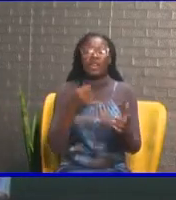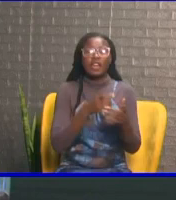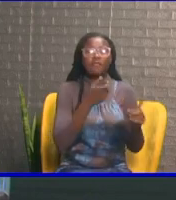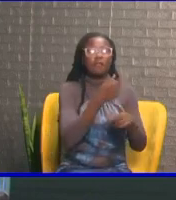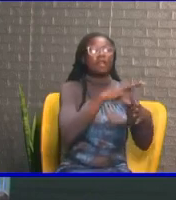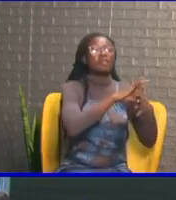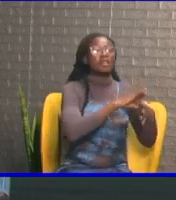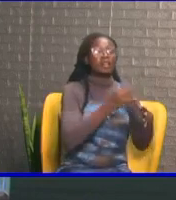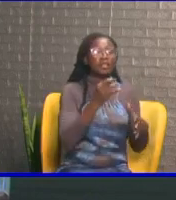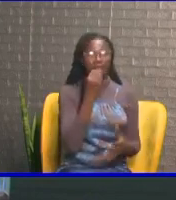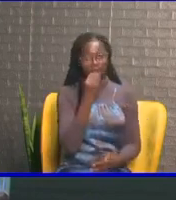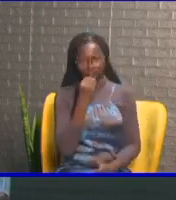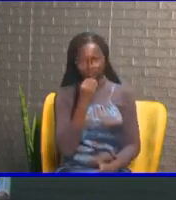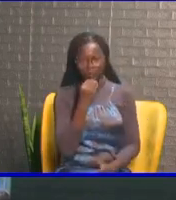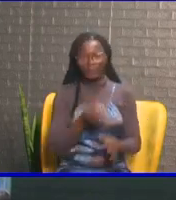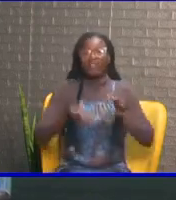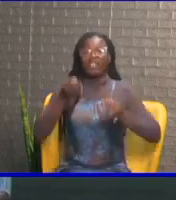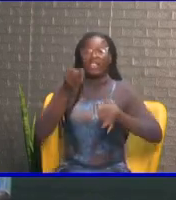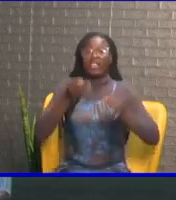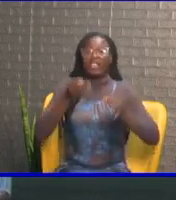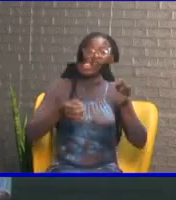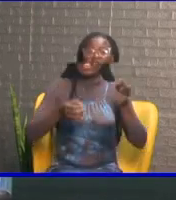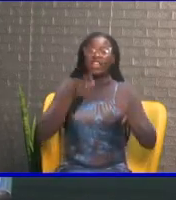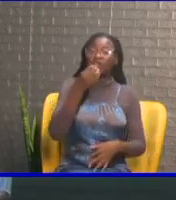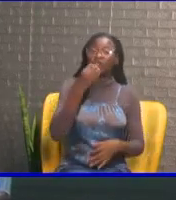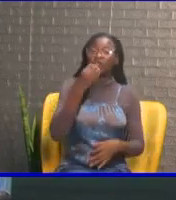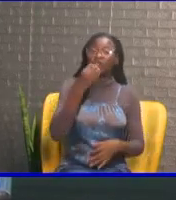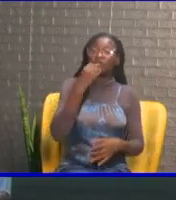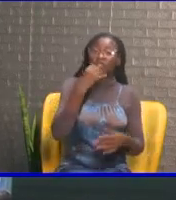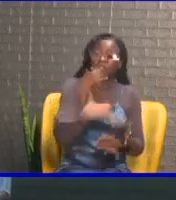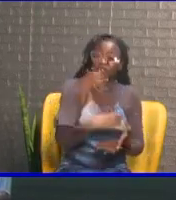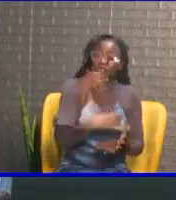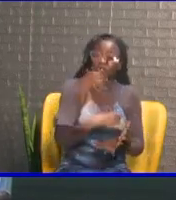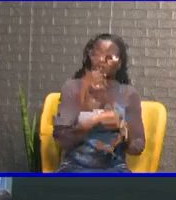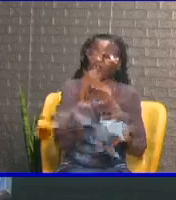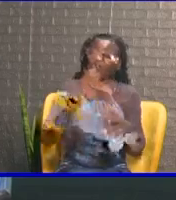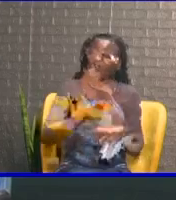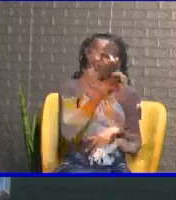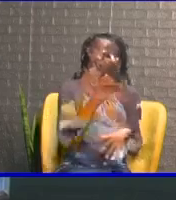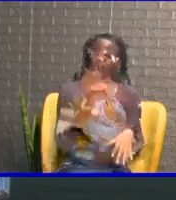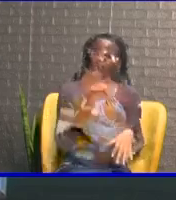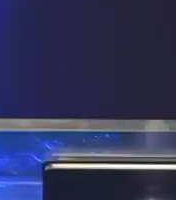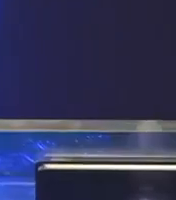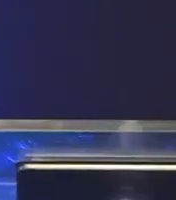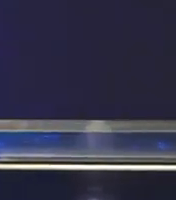ate. If you didn't eat that lamb and you started that journey, they would have seen you didn't eat this lamb.